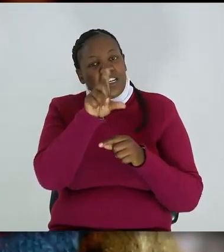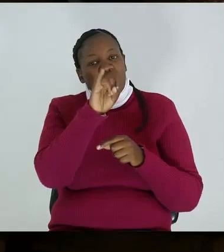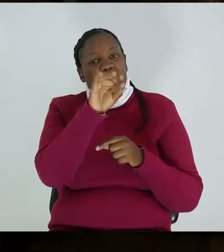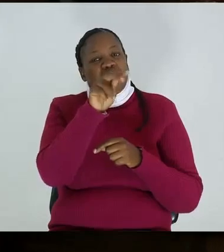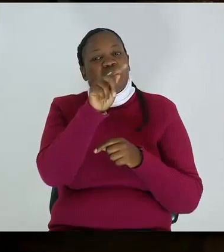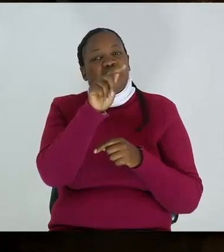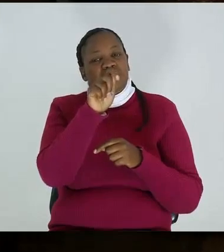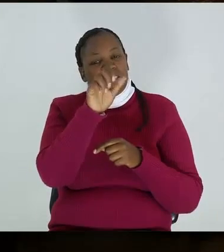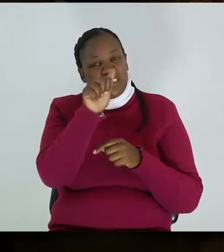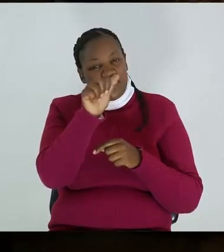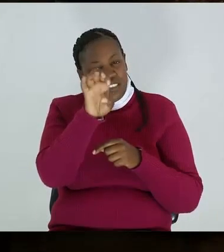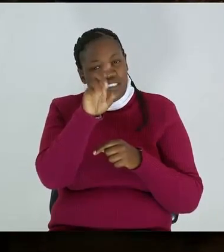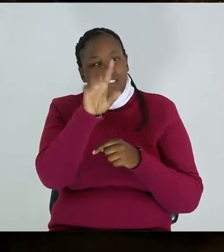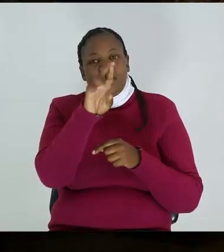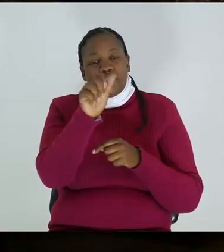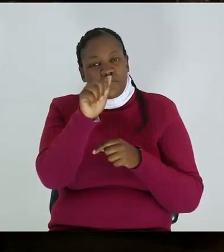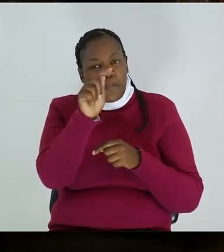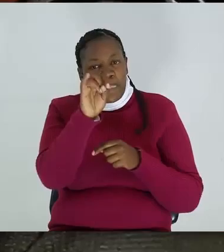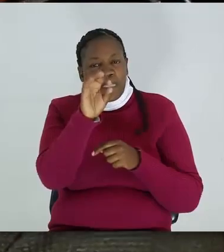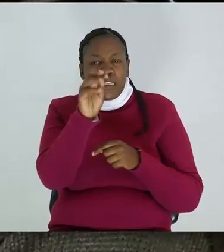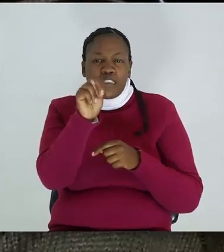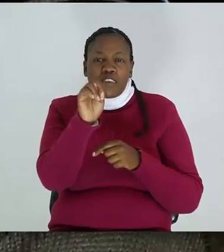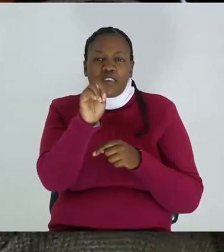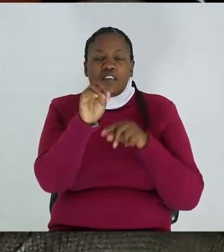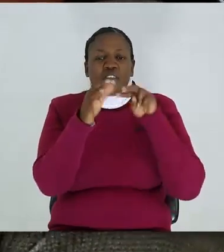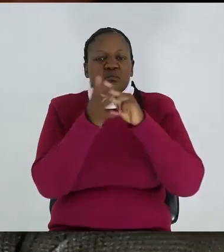Alliteration. What is that, boy?